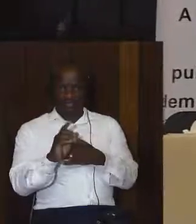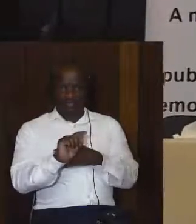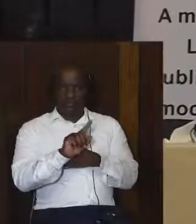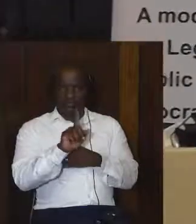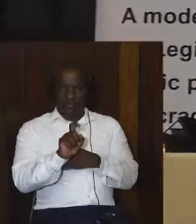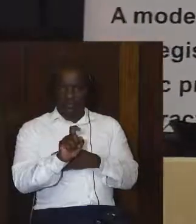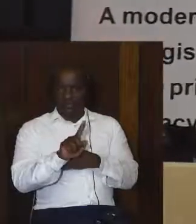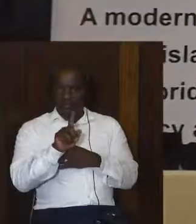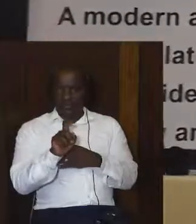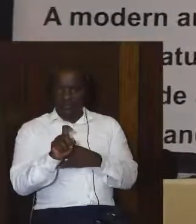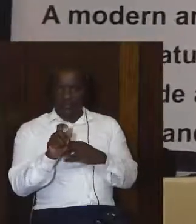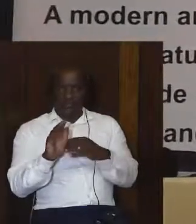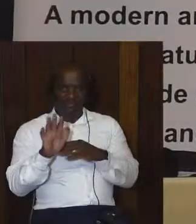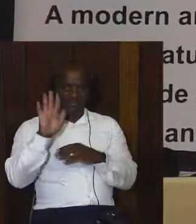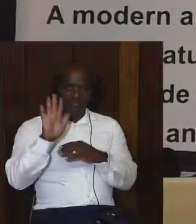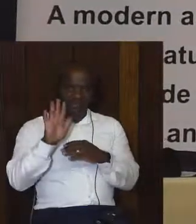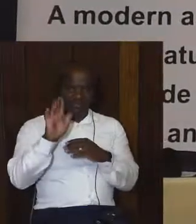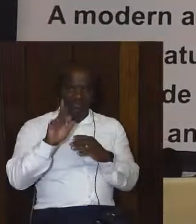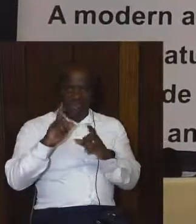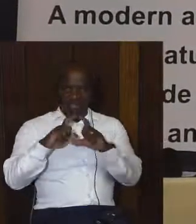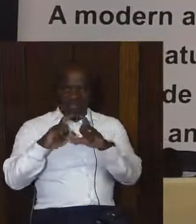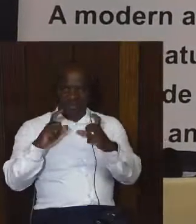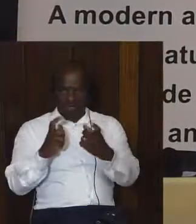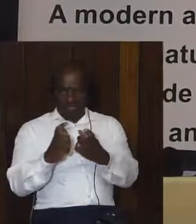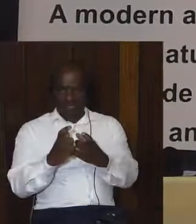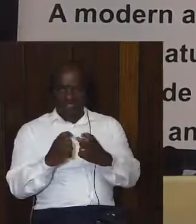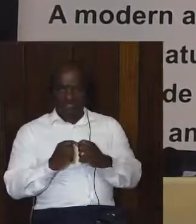been raised by the committee.